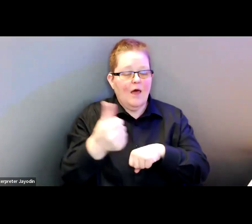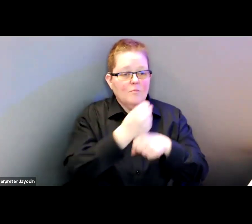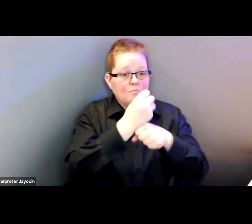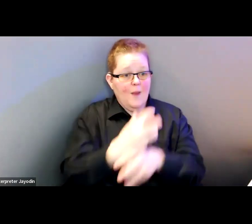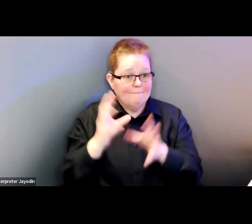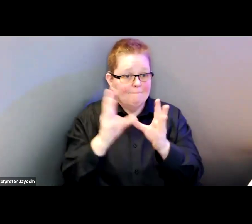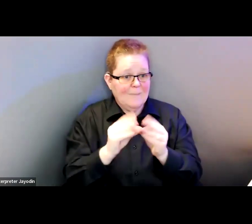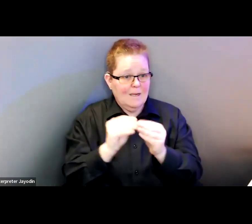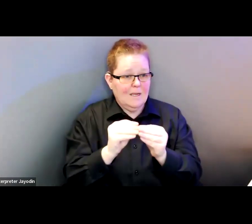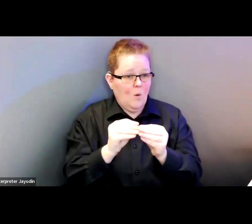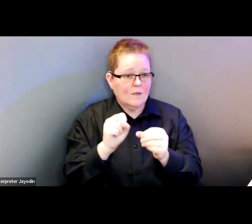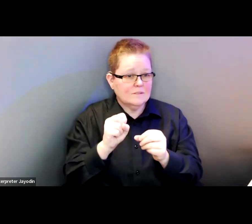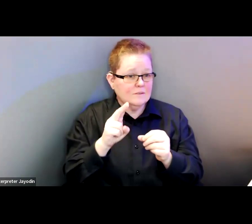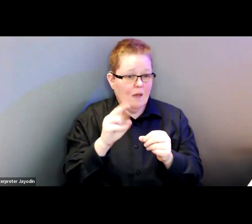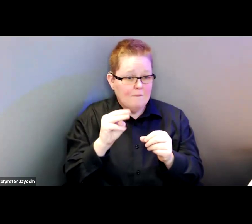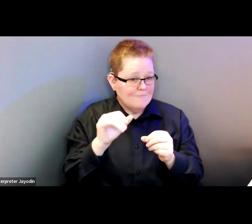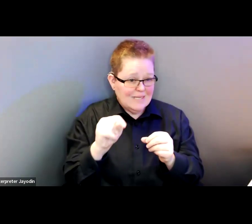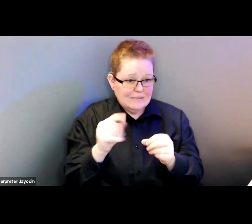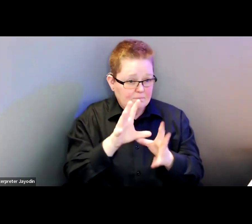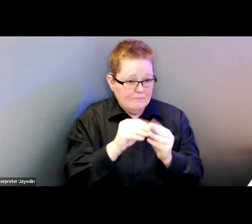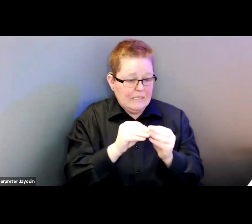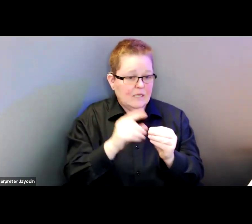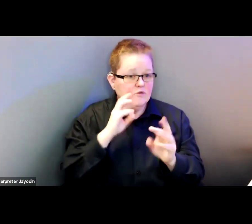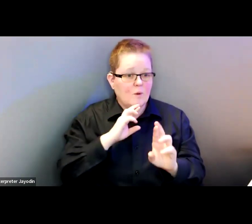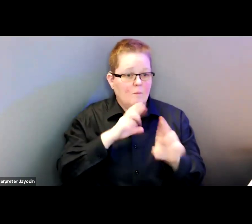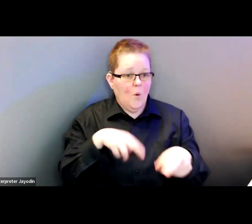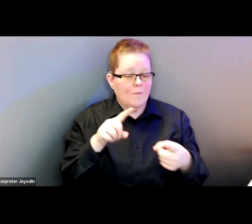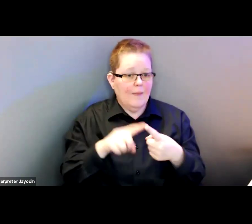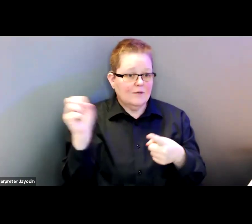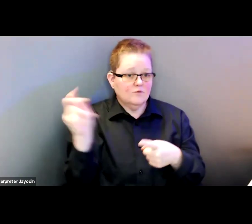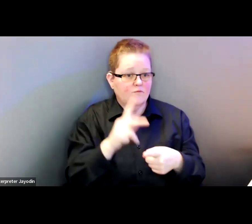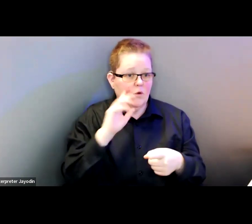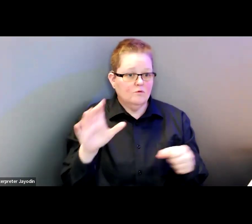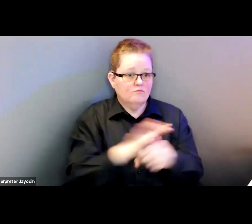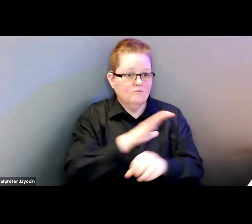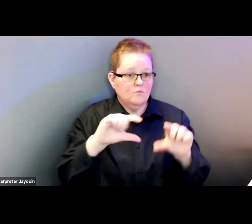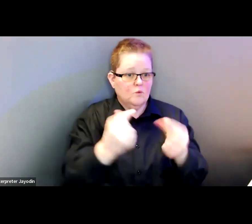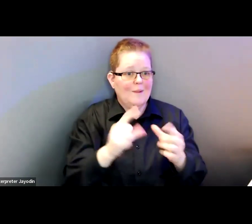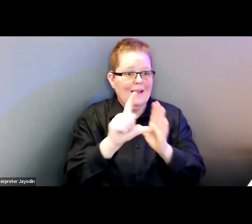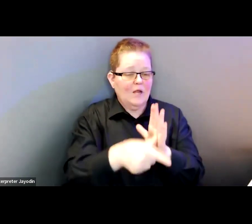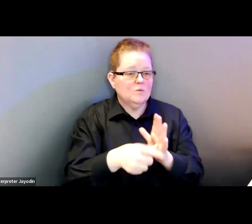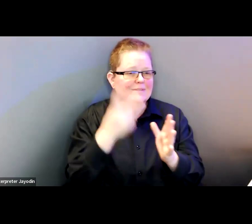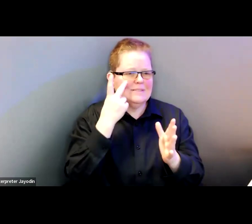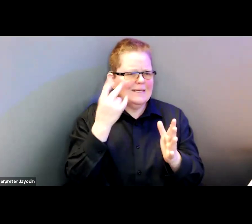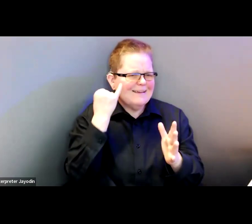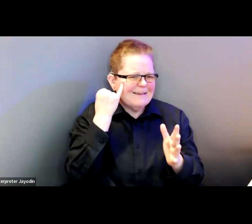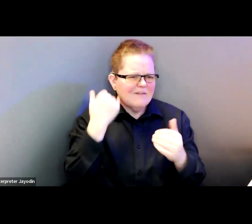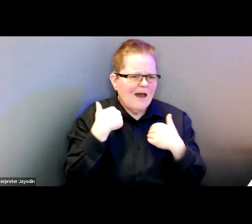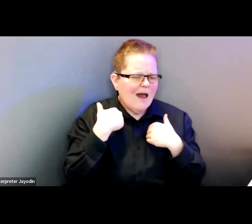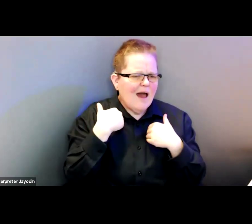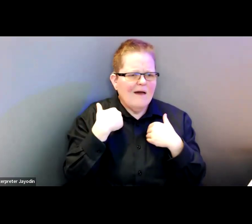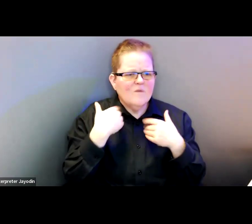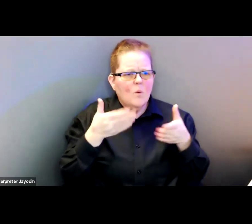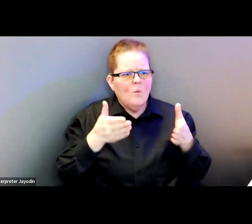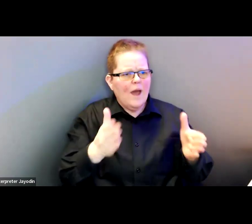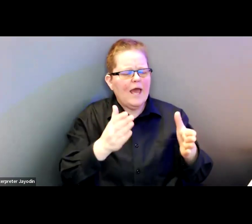appropriate, to report back to the full group later on, to look to see whether there's a way to formalize,